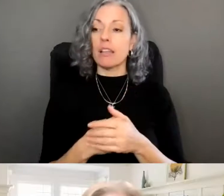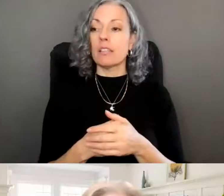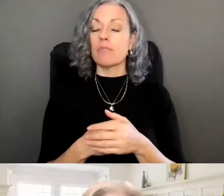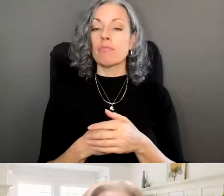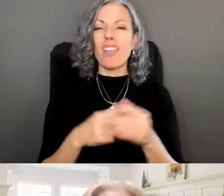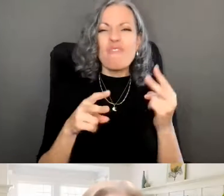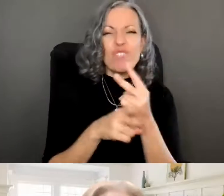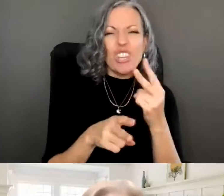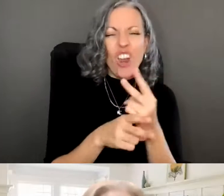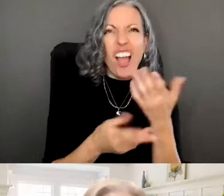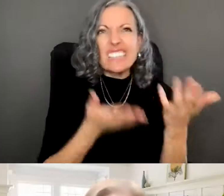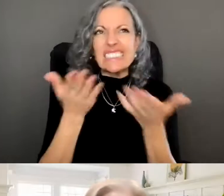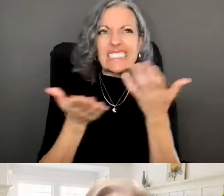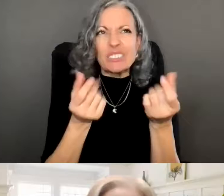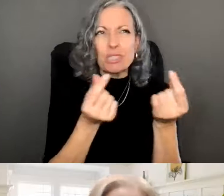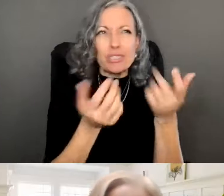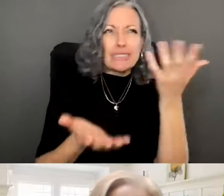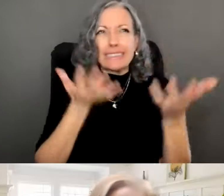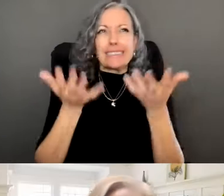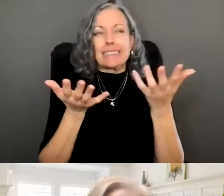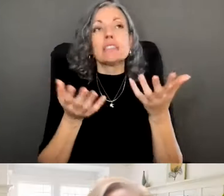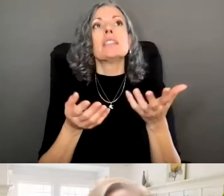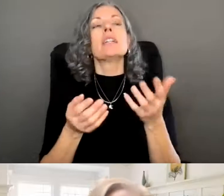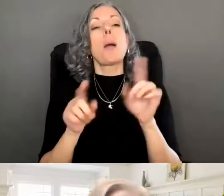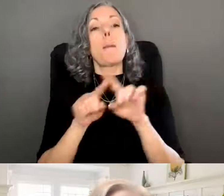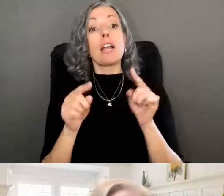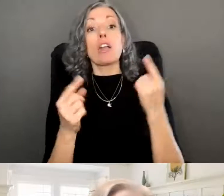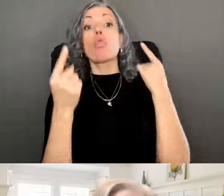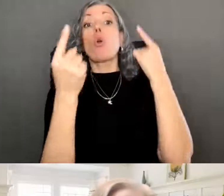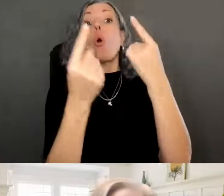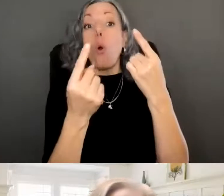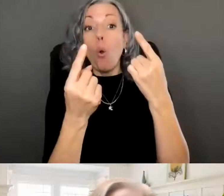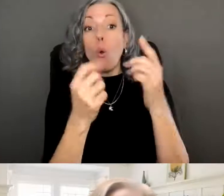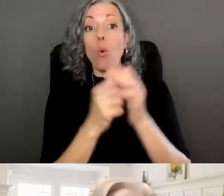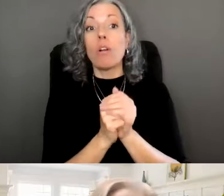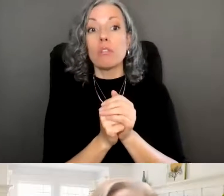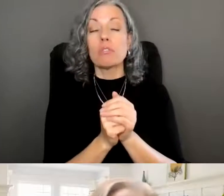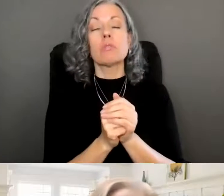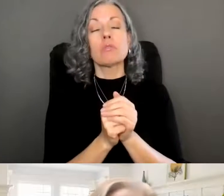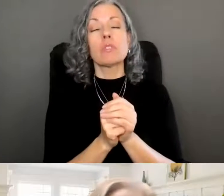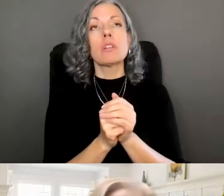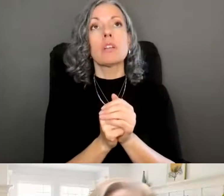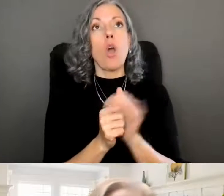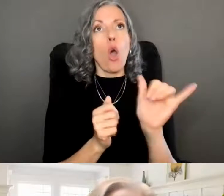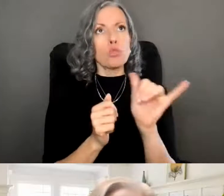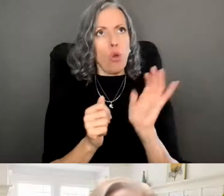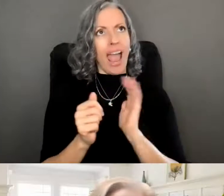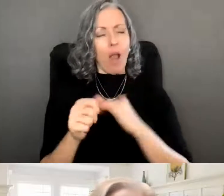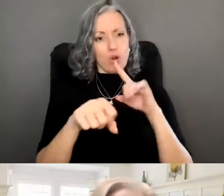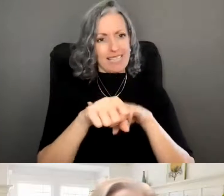details is always the messy piece, but the intent to do that. And the last thing I will say, and we've spent more time on it